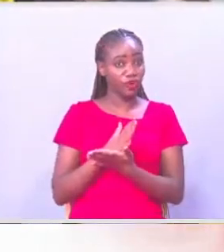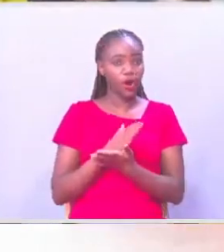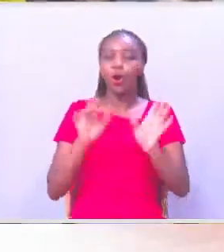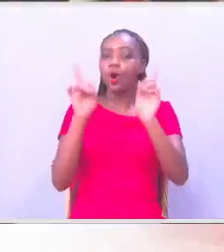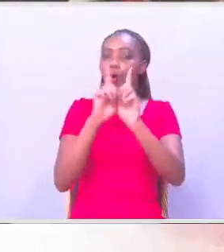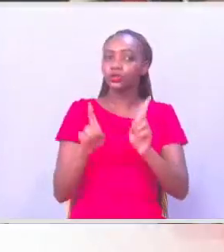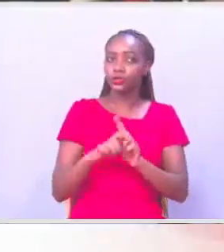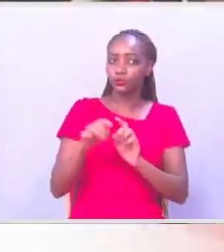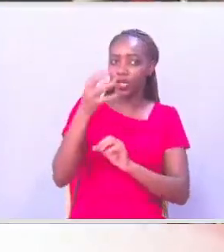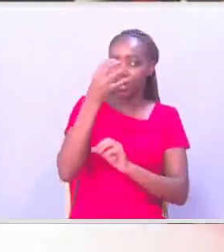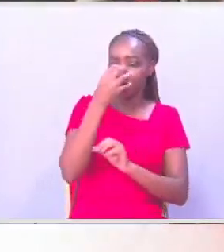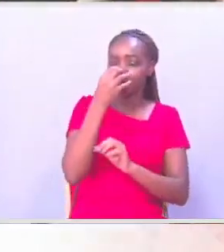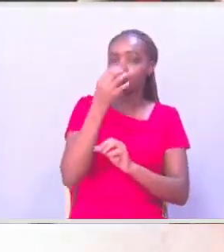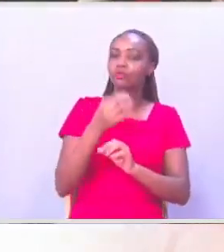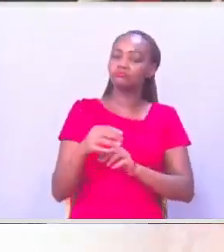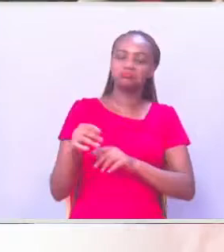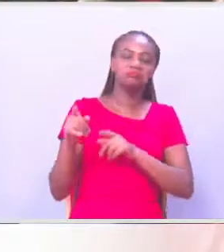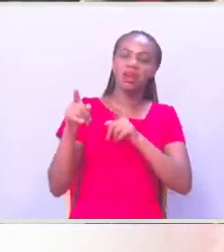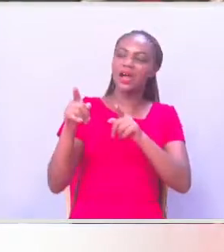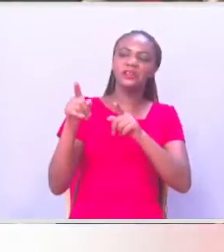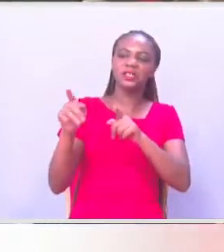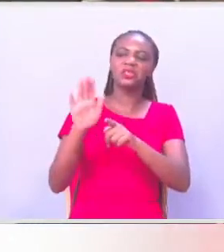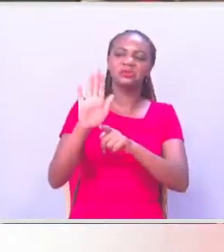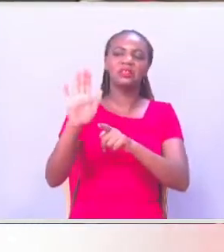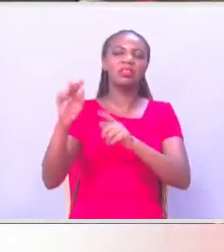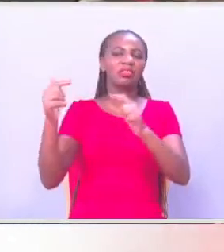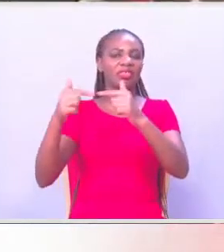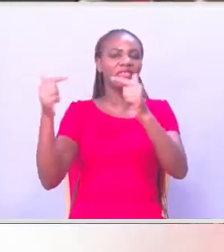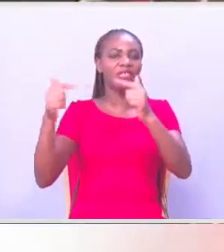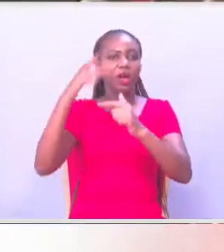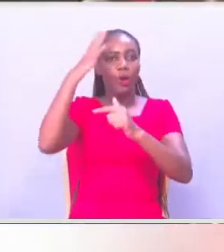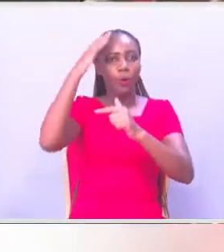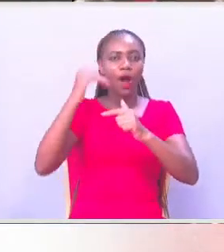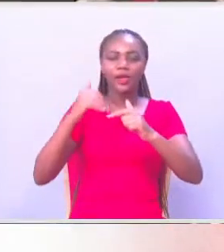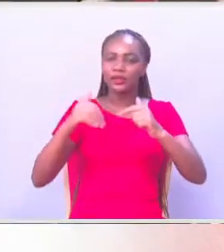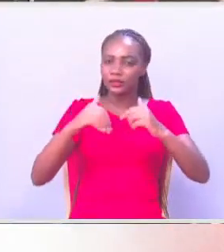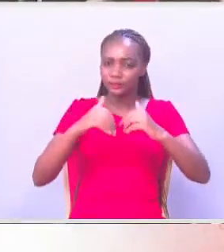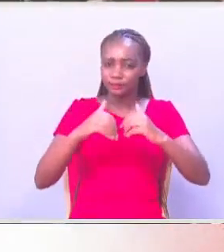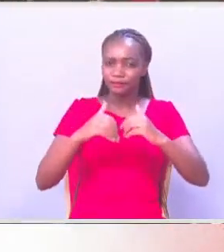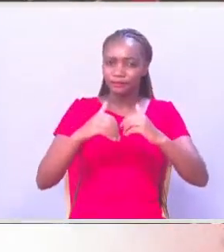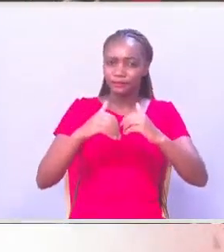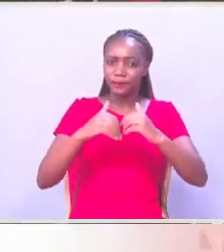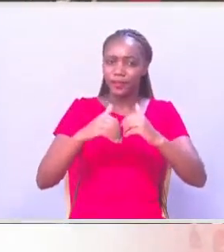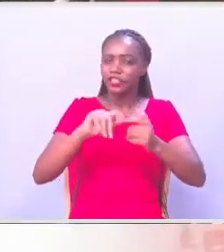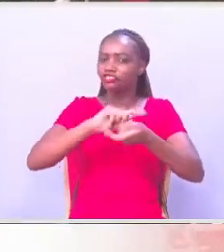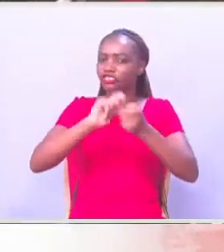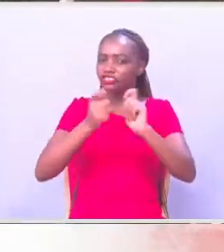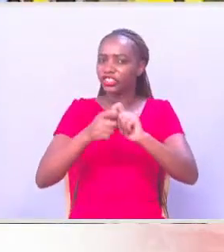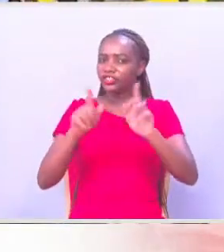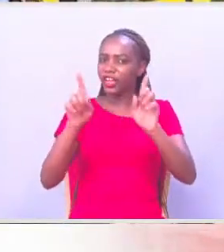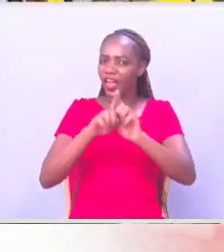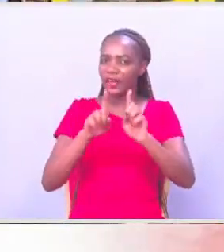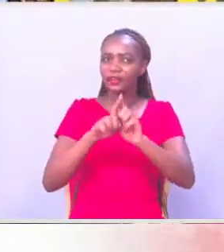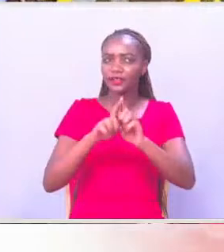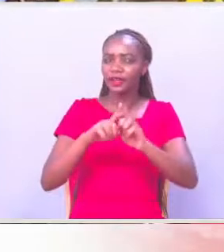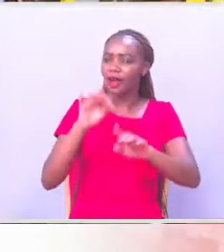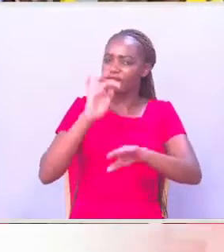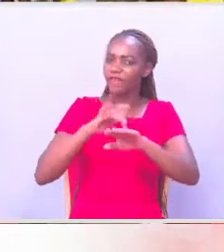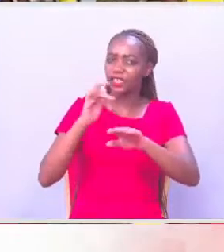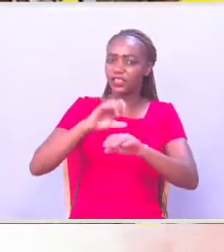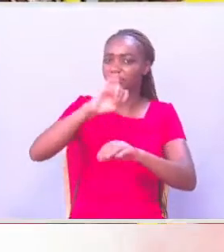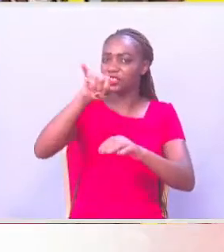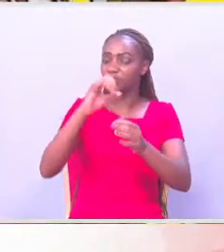took a swipe at his competitors, blaming them for disintegrating Jubilee's Big Four agenda. Munataka